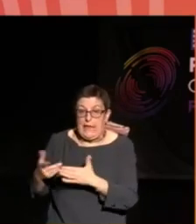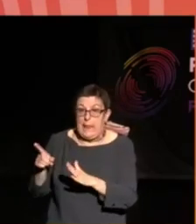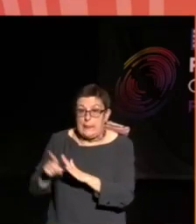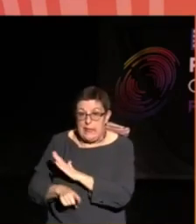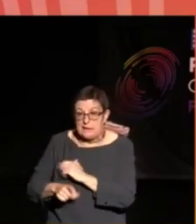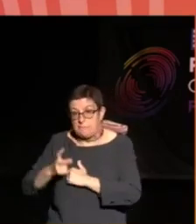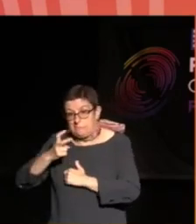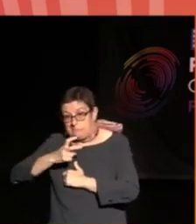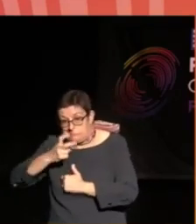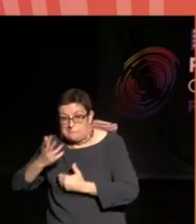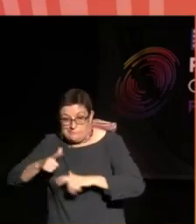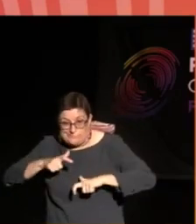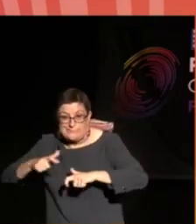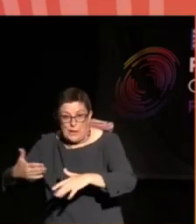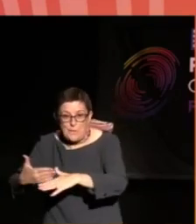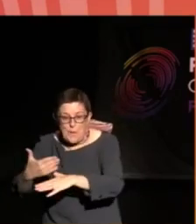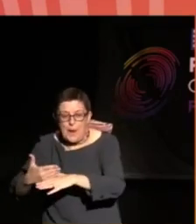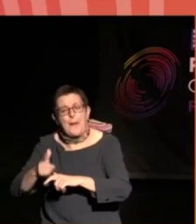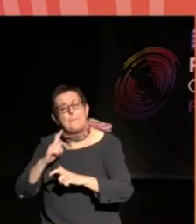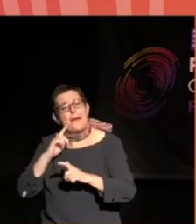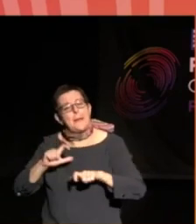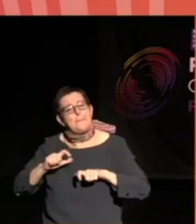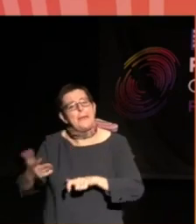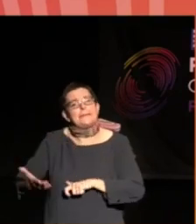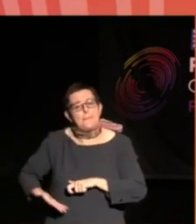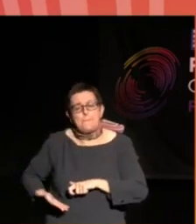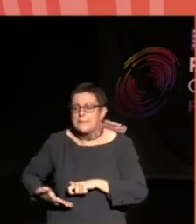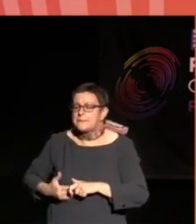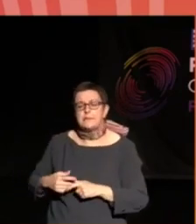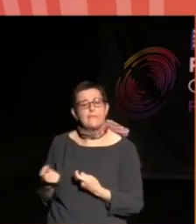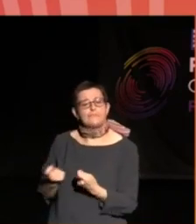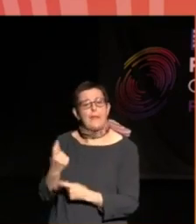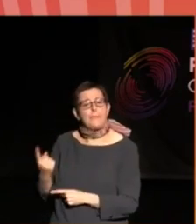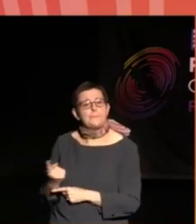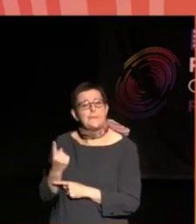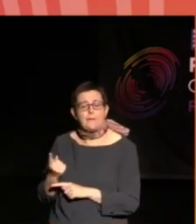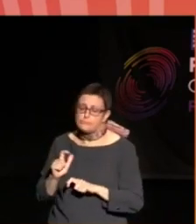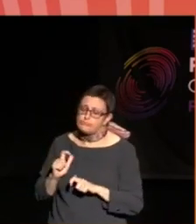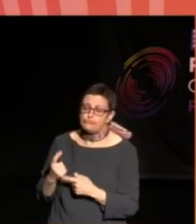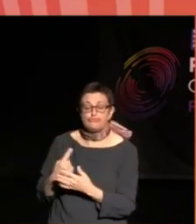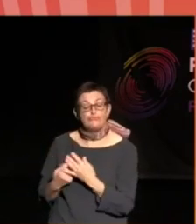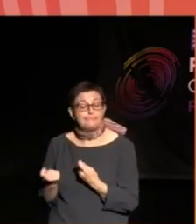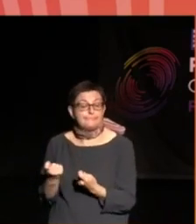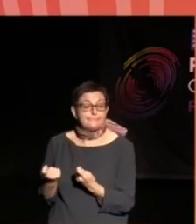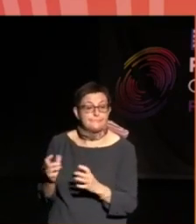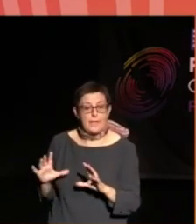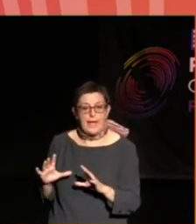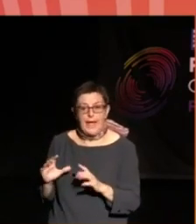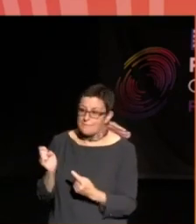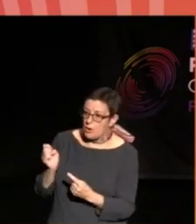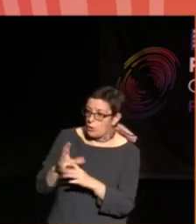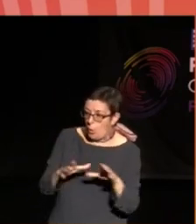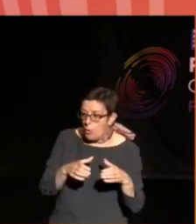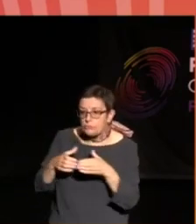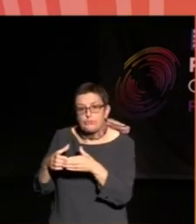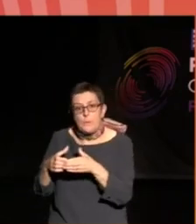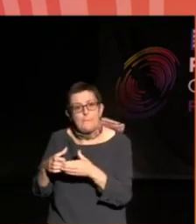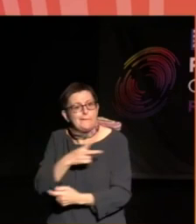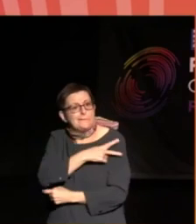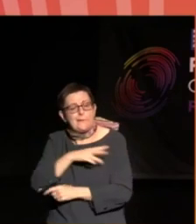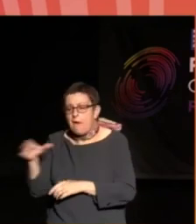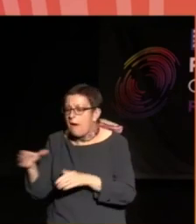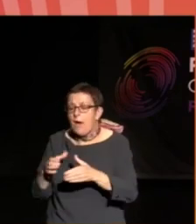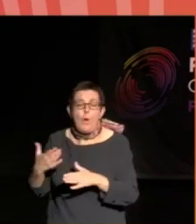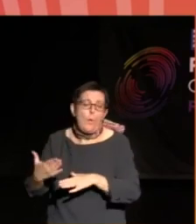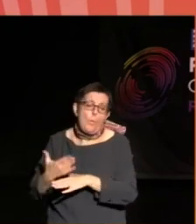life. But they've also maintained a business that they can run themselves, and have a core group of staff